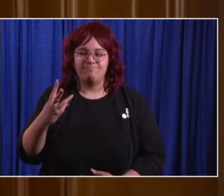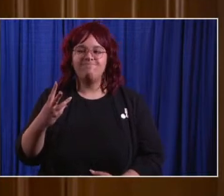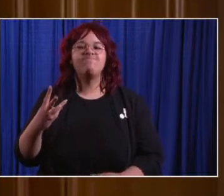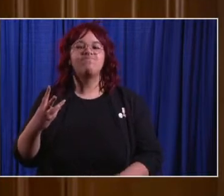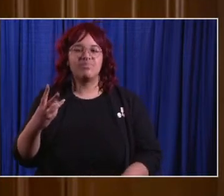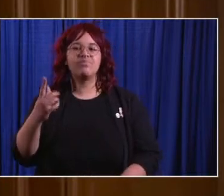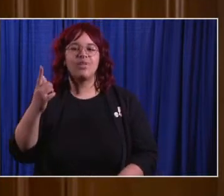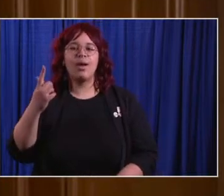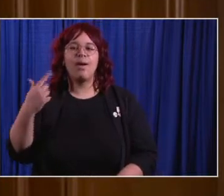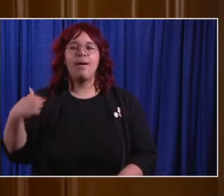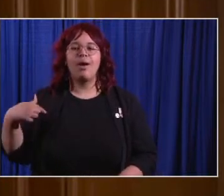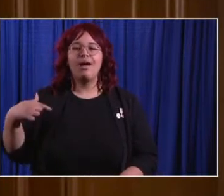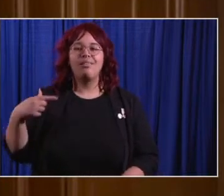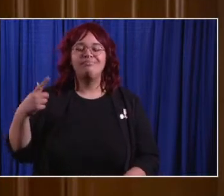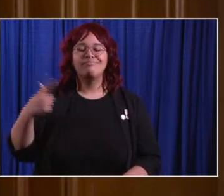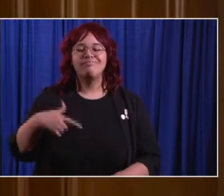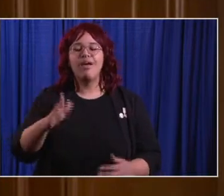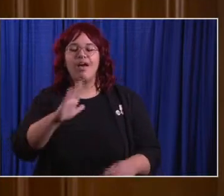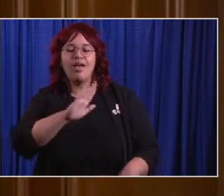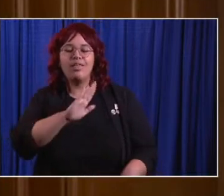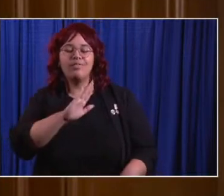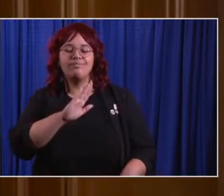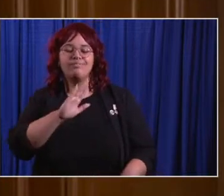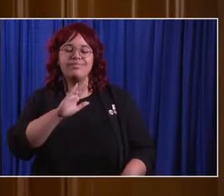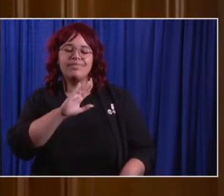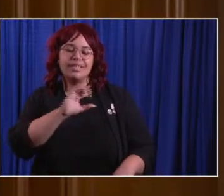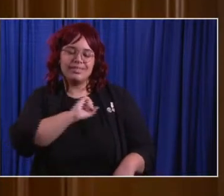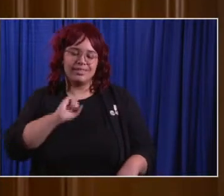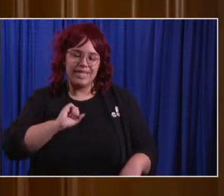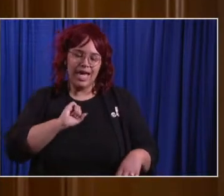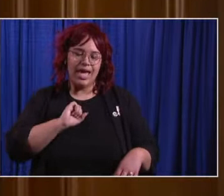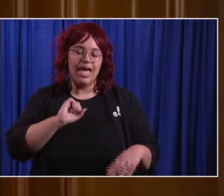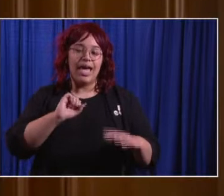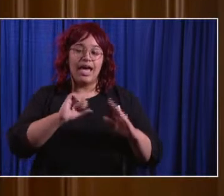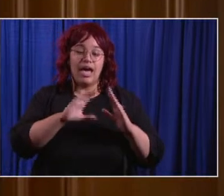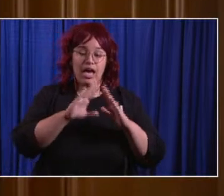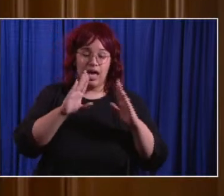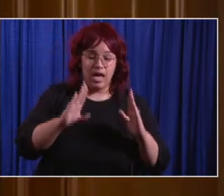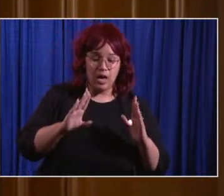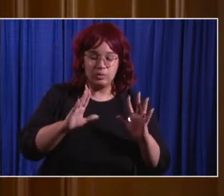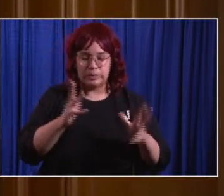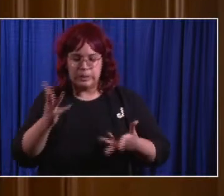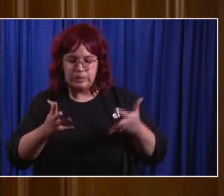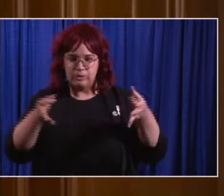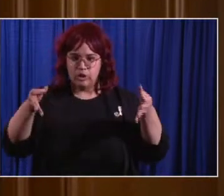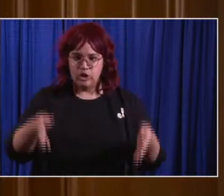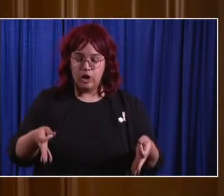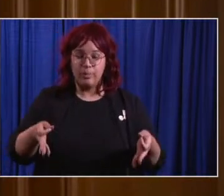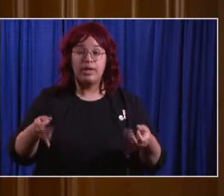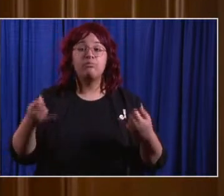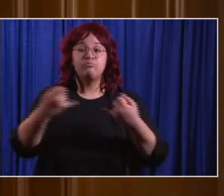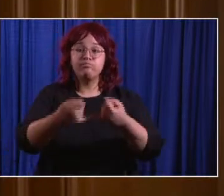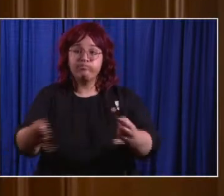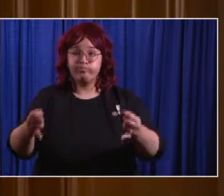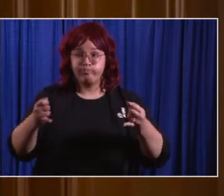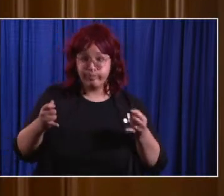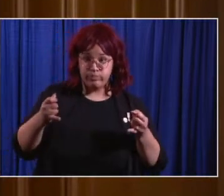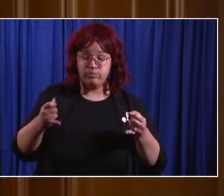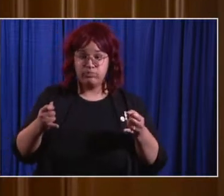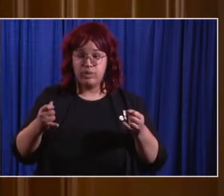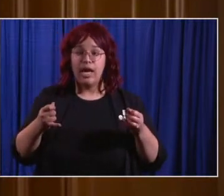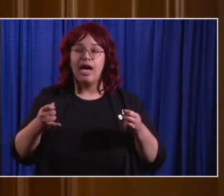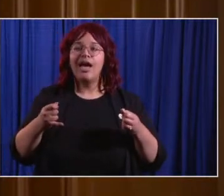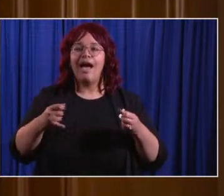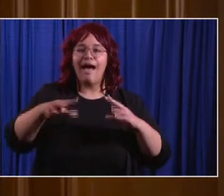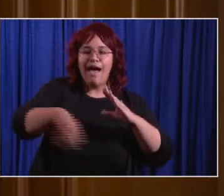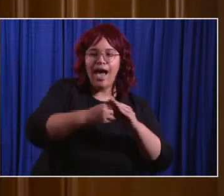added as far as putting it on the ballot. I know that Senate President Matt Huffman wants that, but the Democrats are opposed